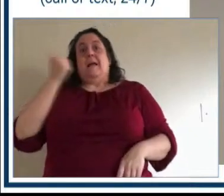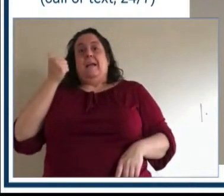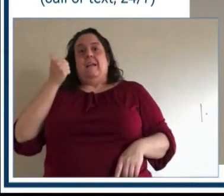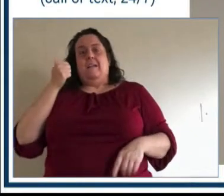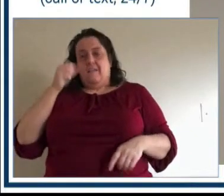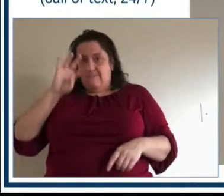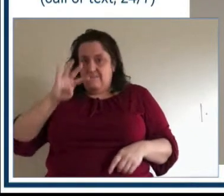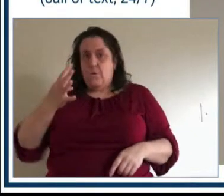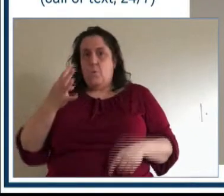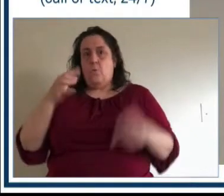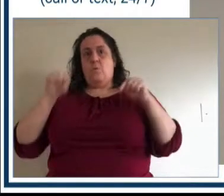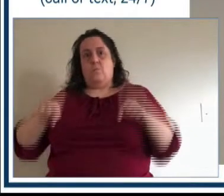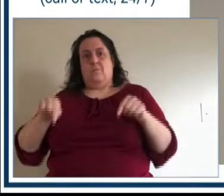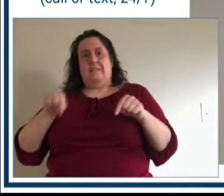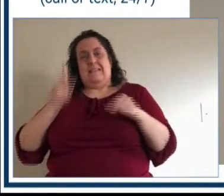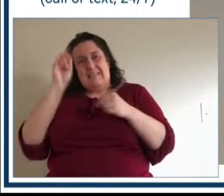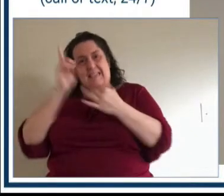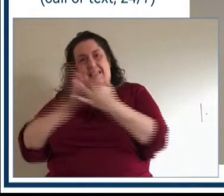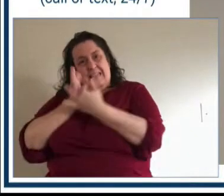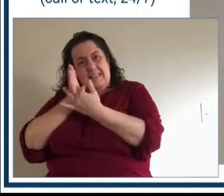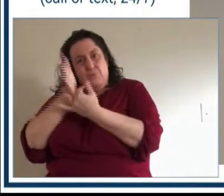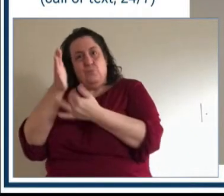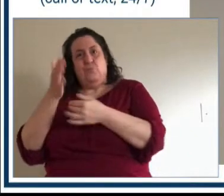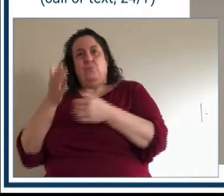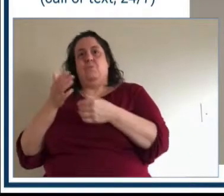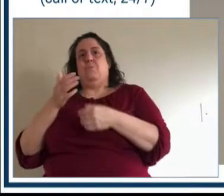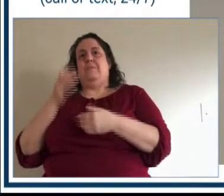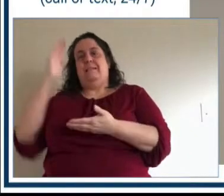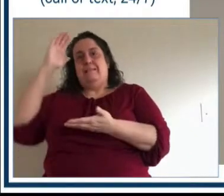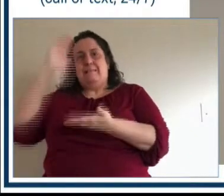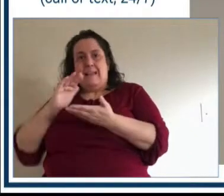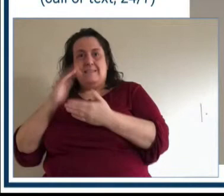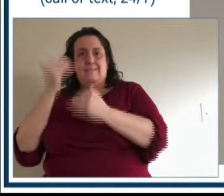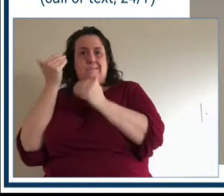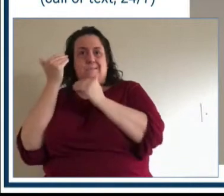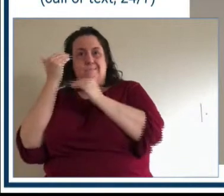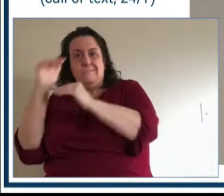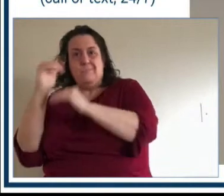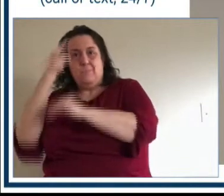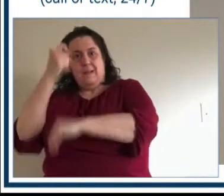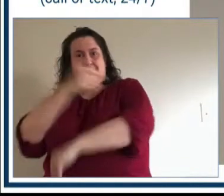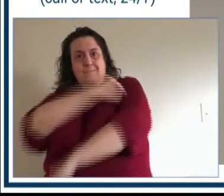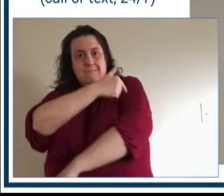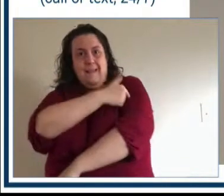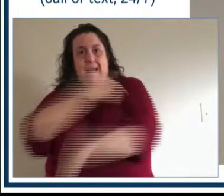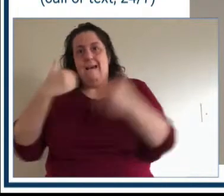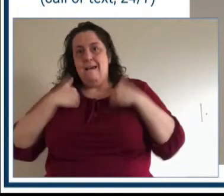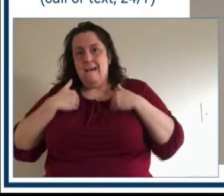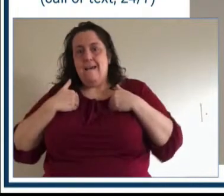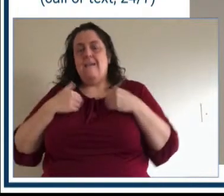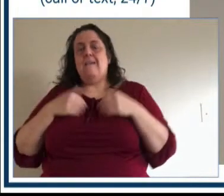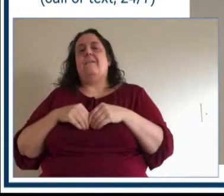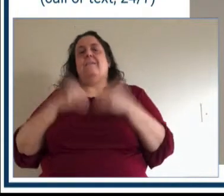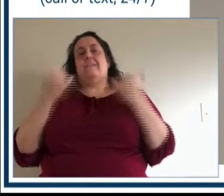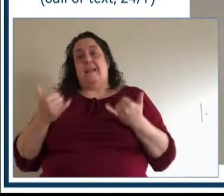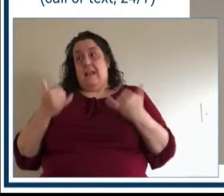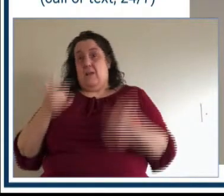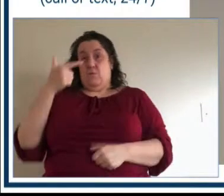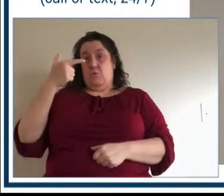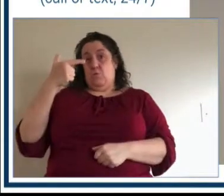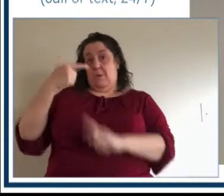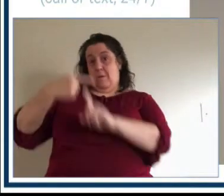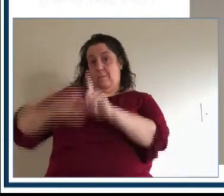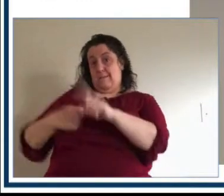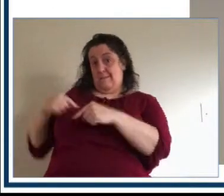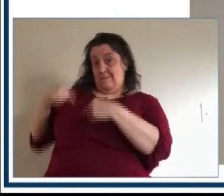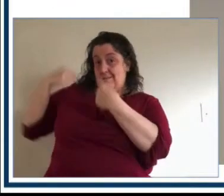and few restrictions up until now. It's been 21 months, and Nova Scotians are still setting an example for the world to follow